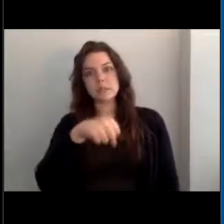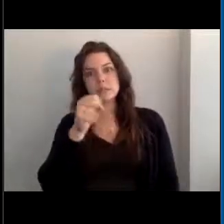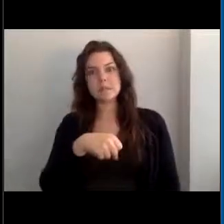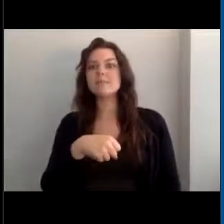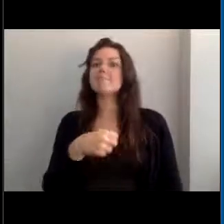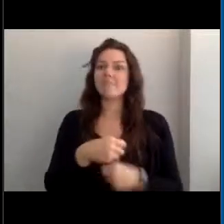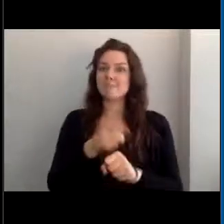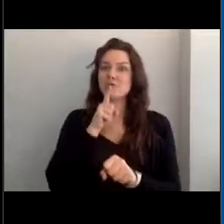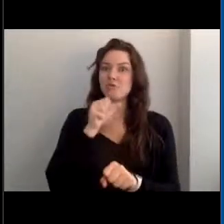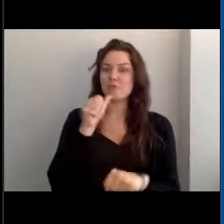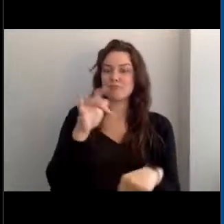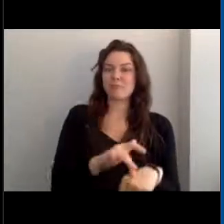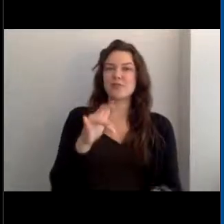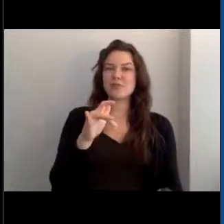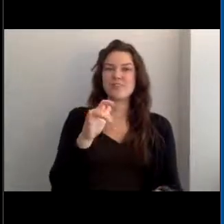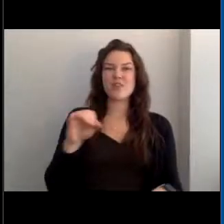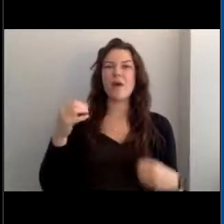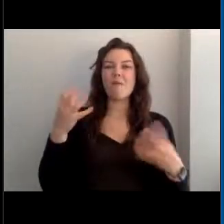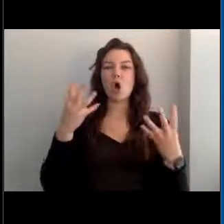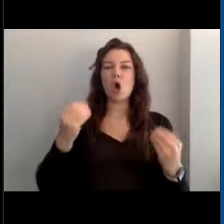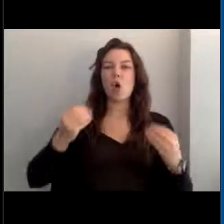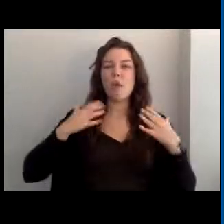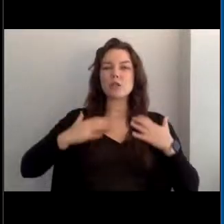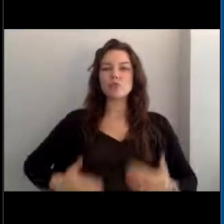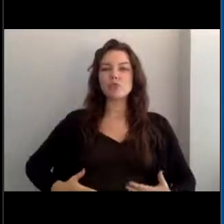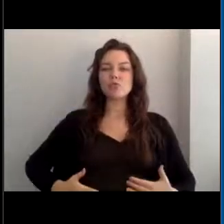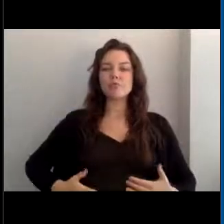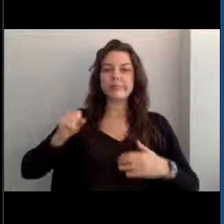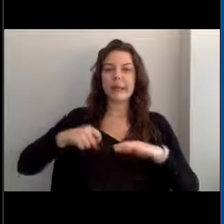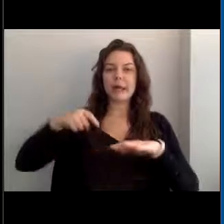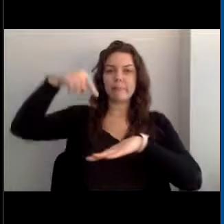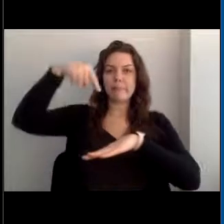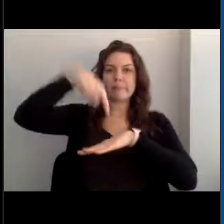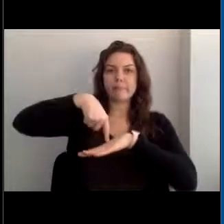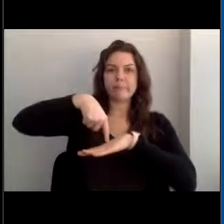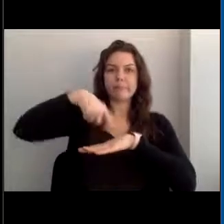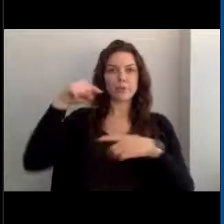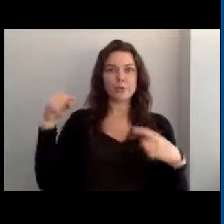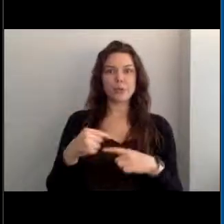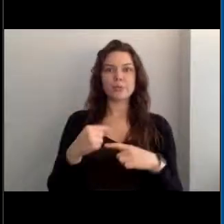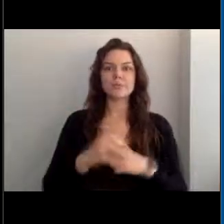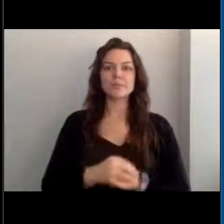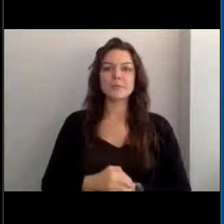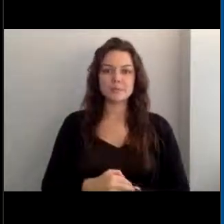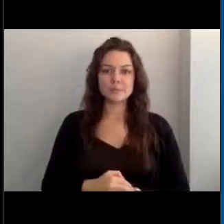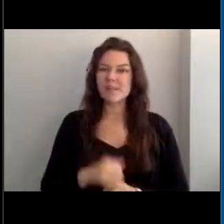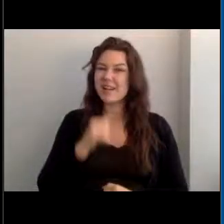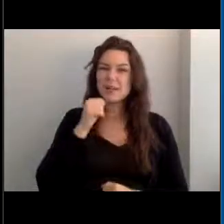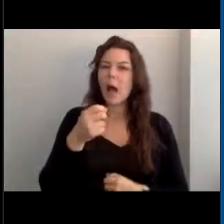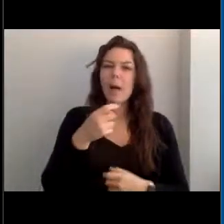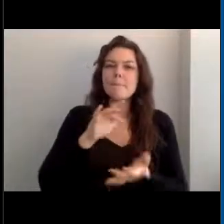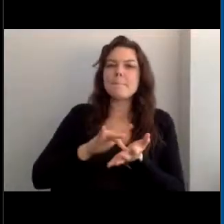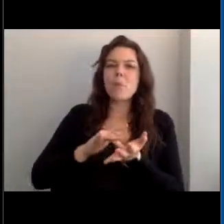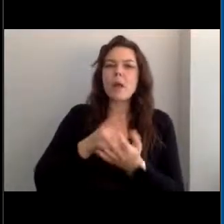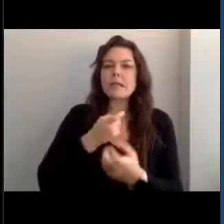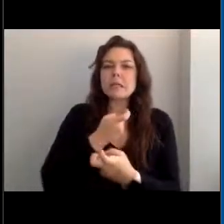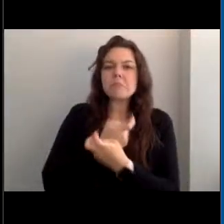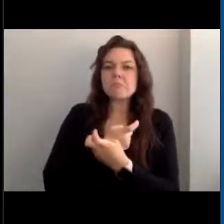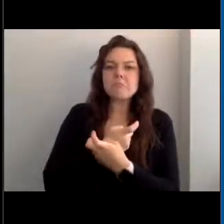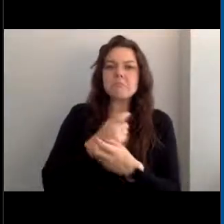into. Even if you're wearing a wetsuit underwater, that can poke right through that. And it's not that it's not poisonous or anything, it's gonna